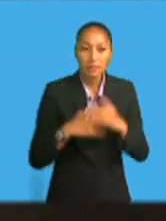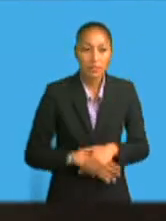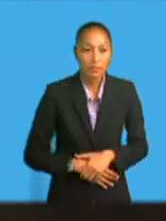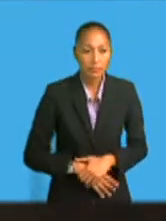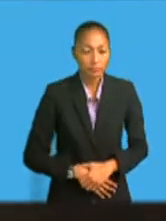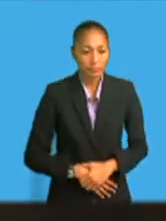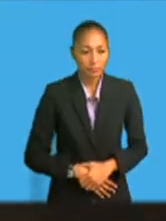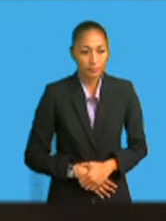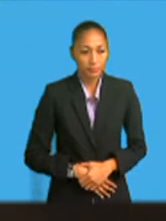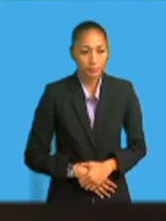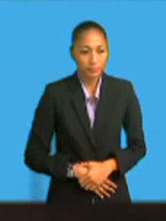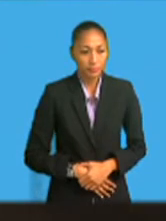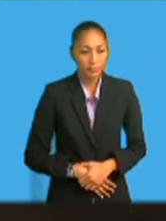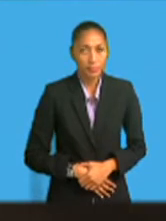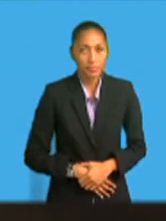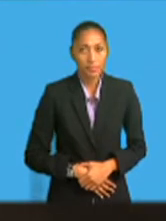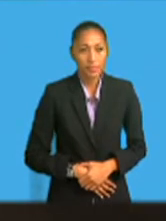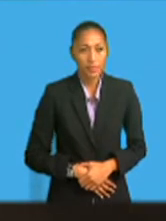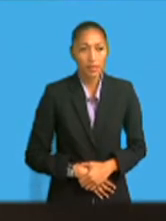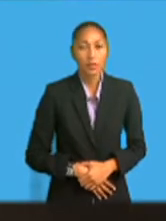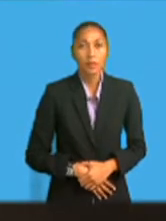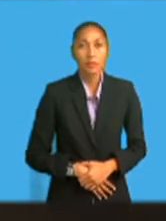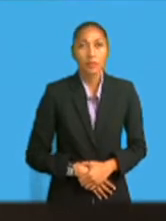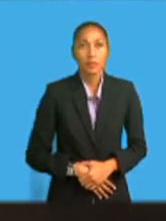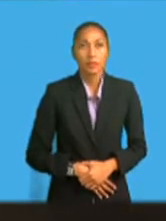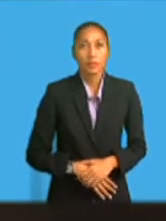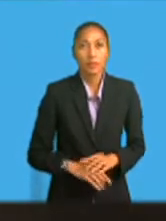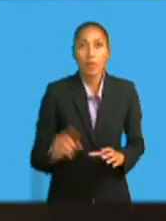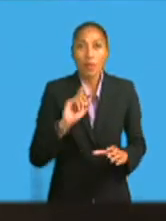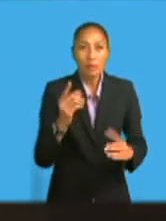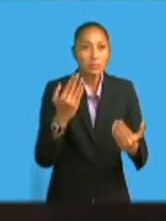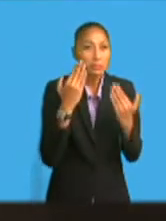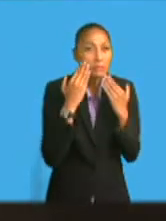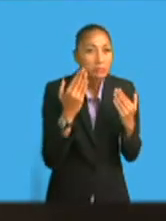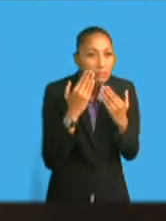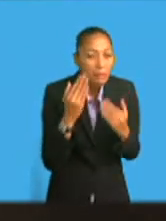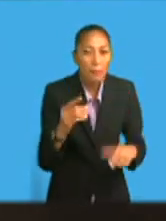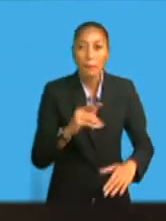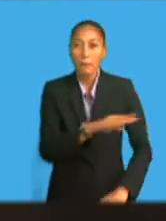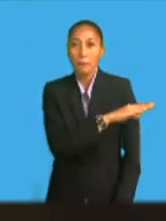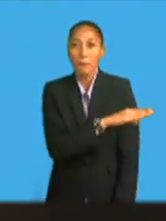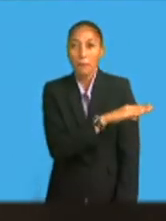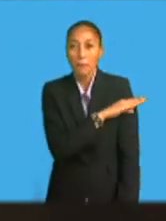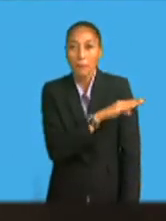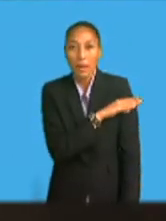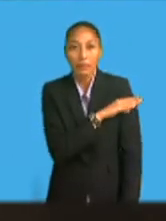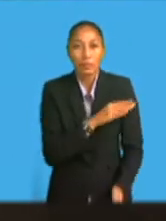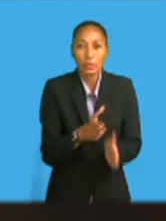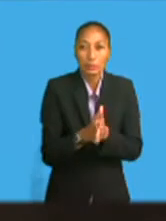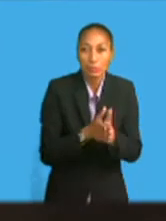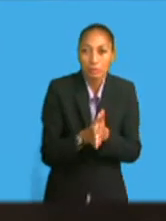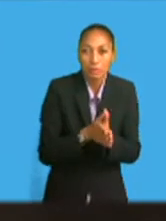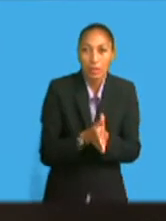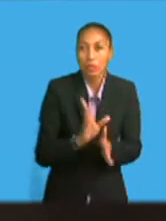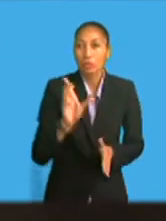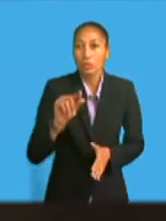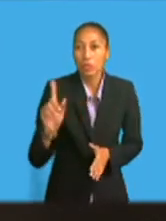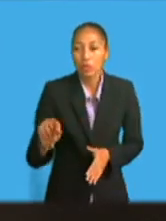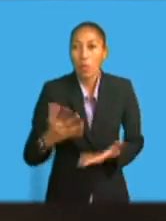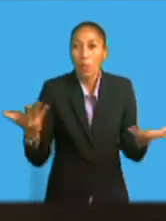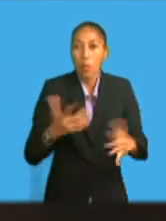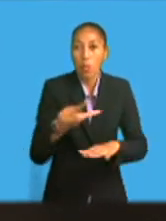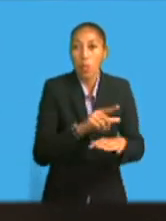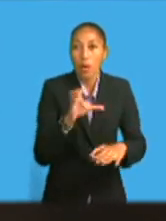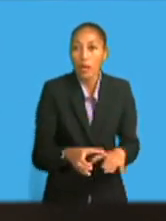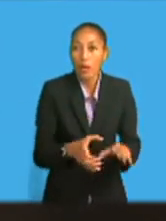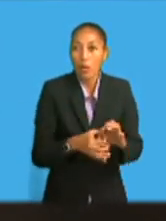Madam Speaker, instead of appreciating the Bainimarama government's initiative, where the landowners are